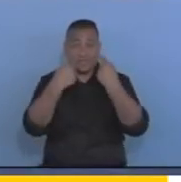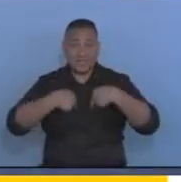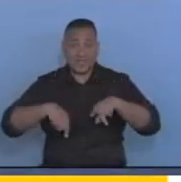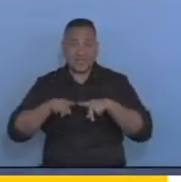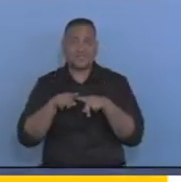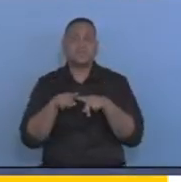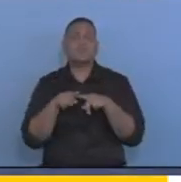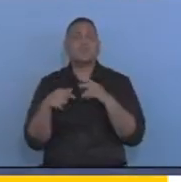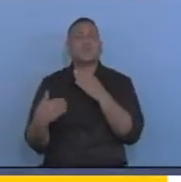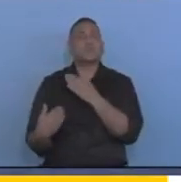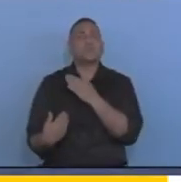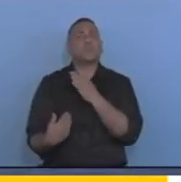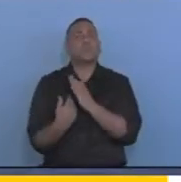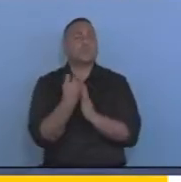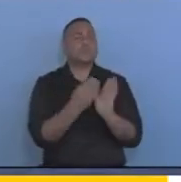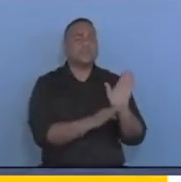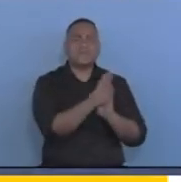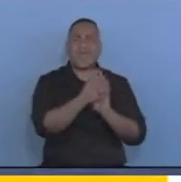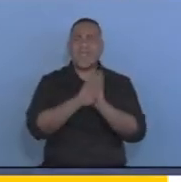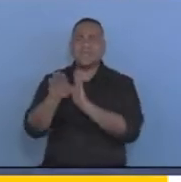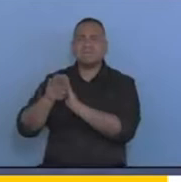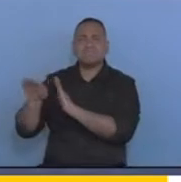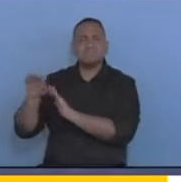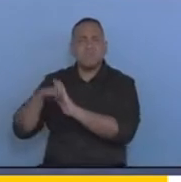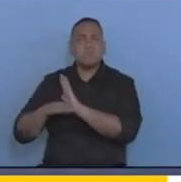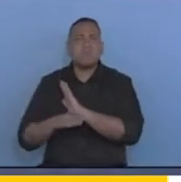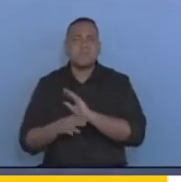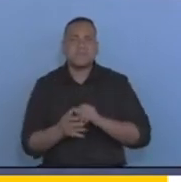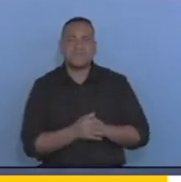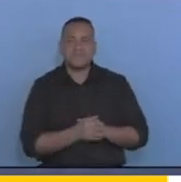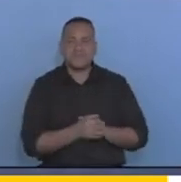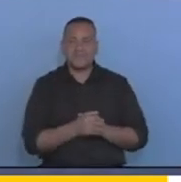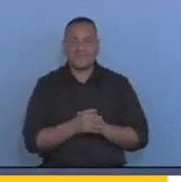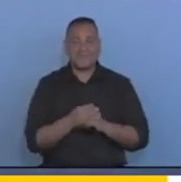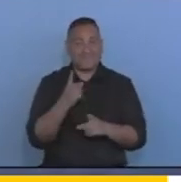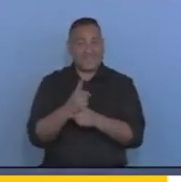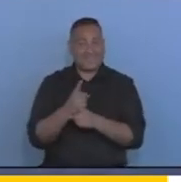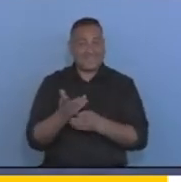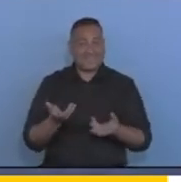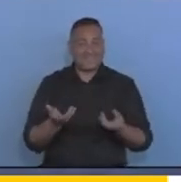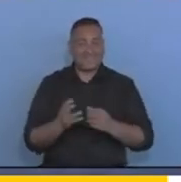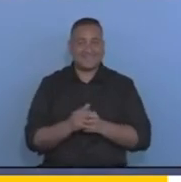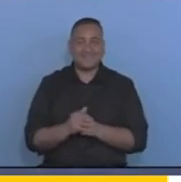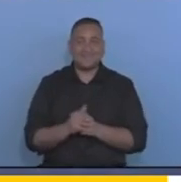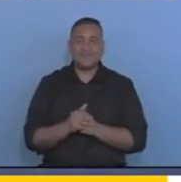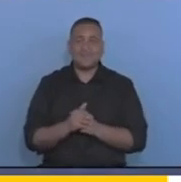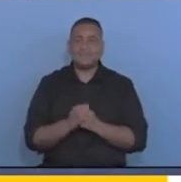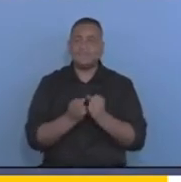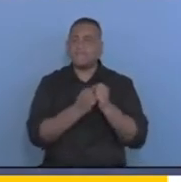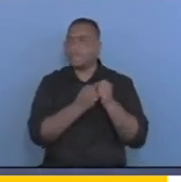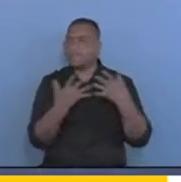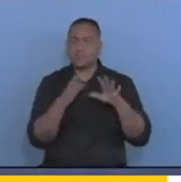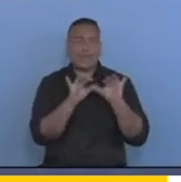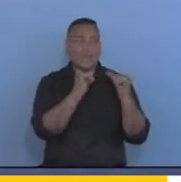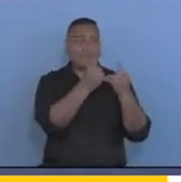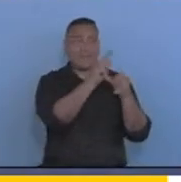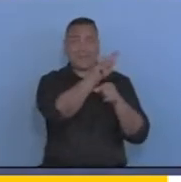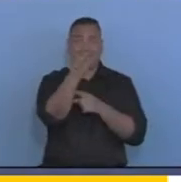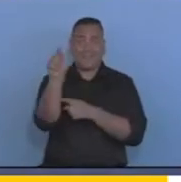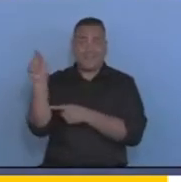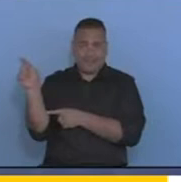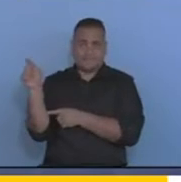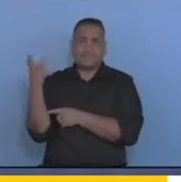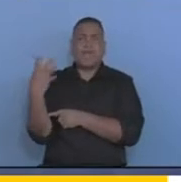are. This is where the big interest is lying. That's quite correct. And I mean, the majority of industries nowadays have